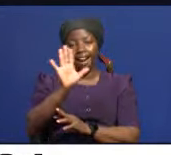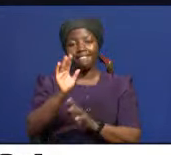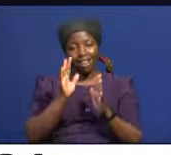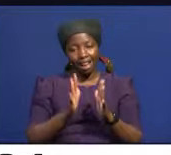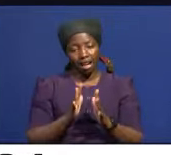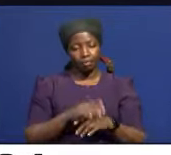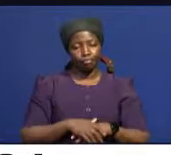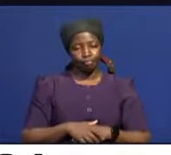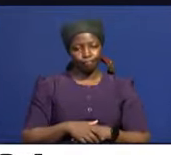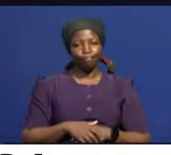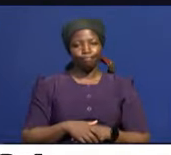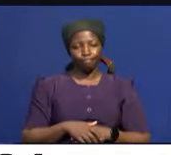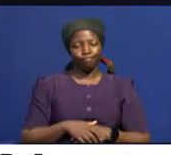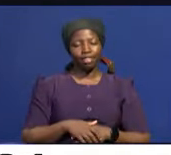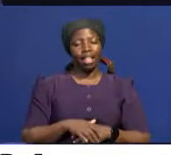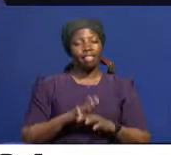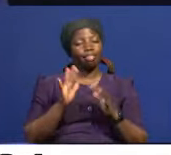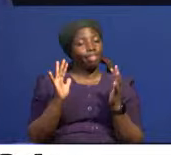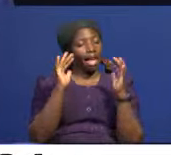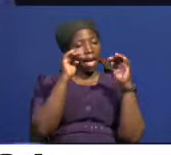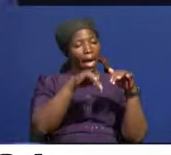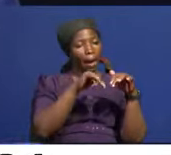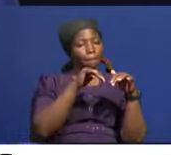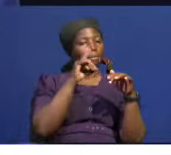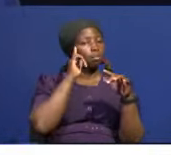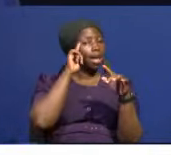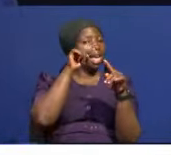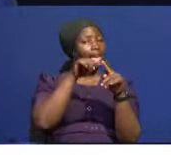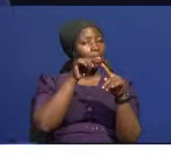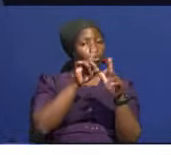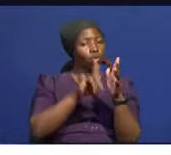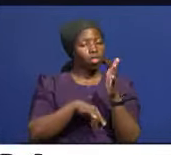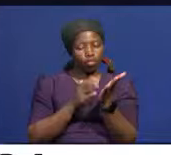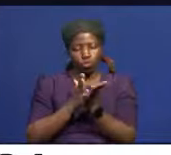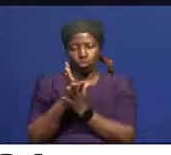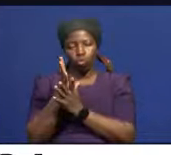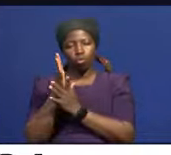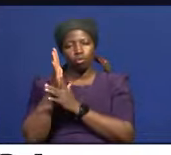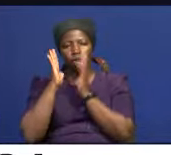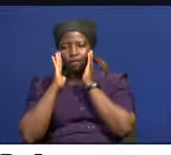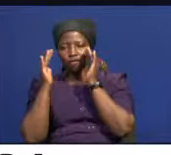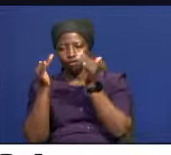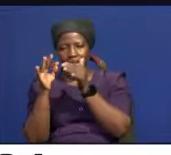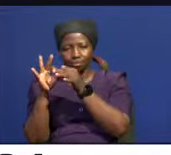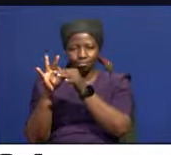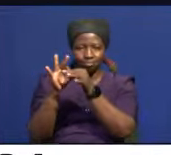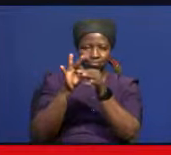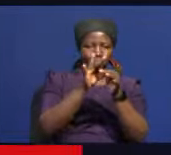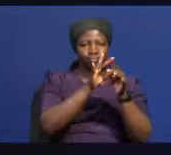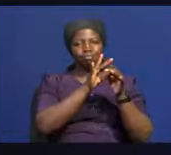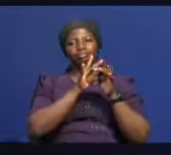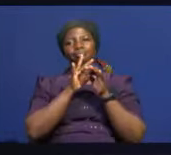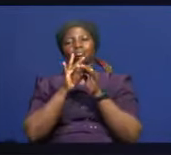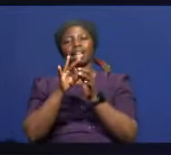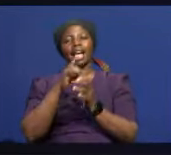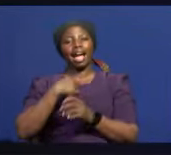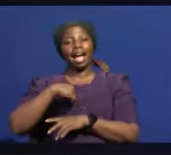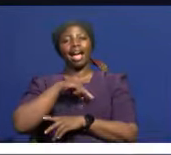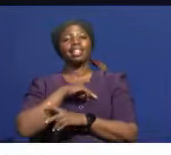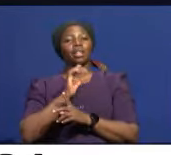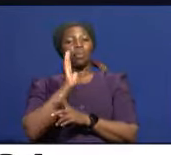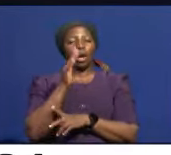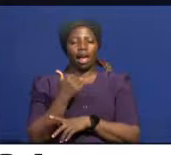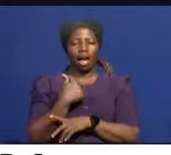The primary ambition of this summit is that through determined collaboration and innovation, we will lay a